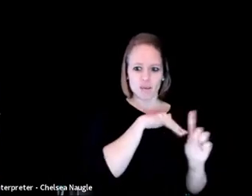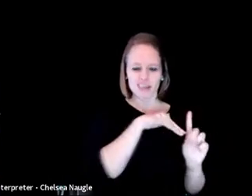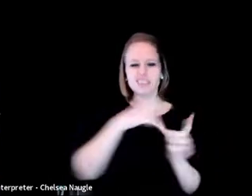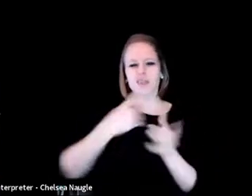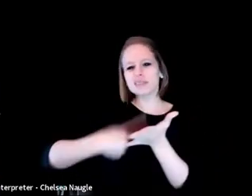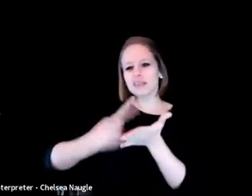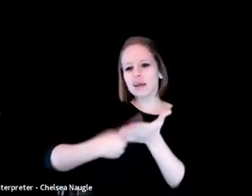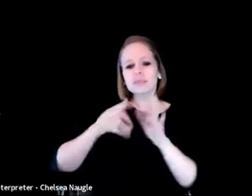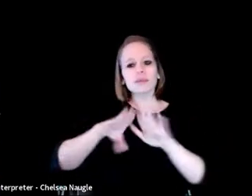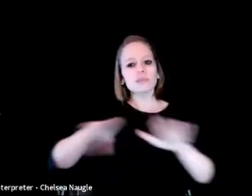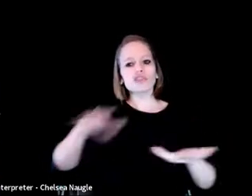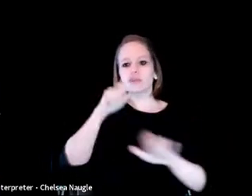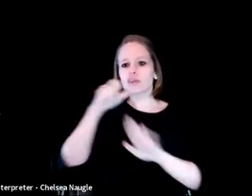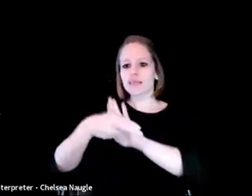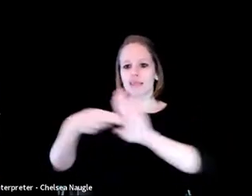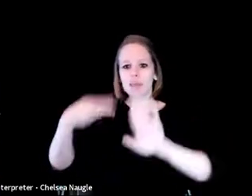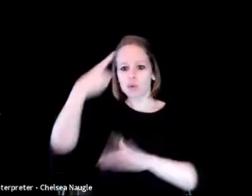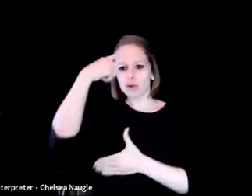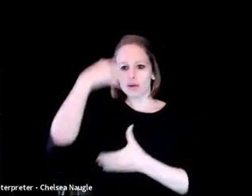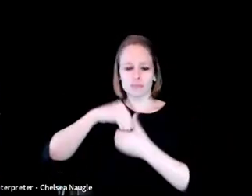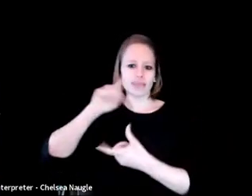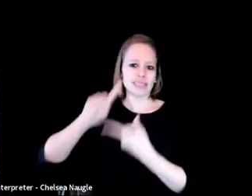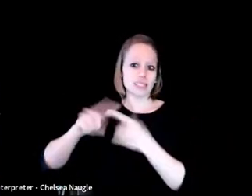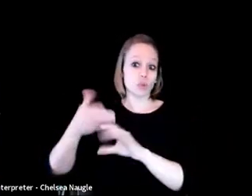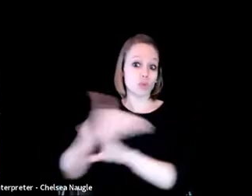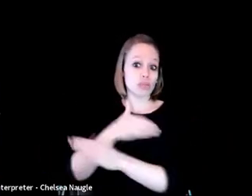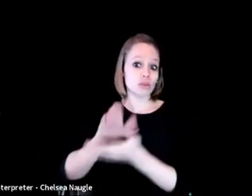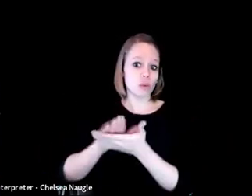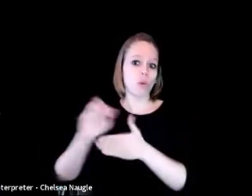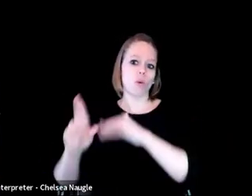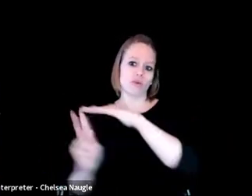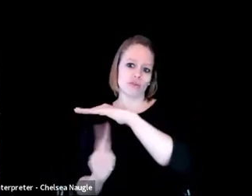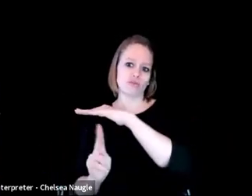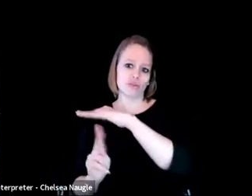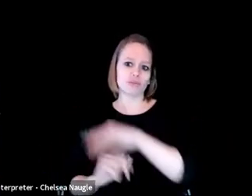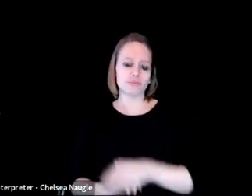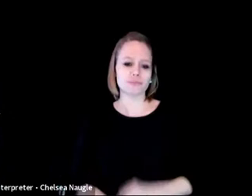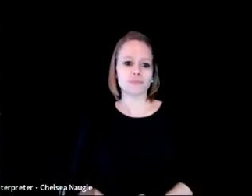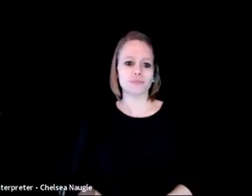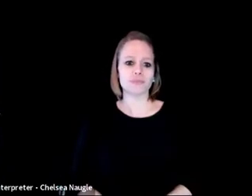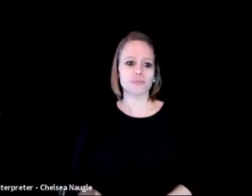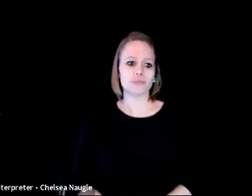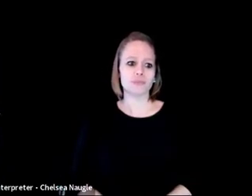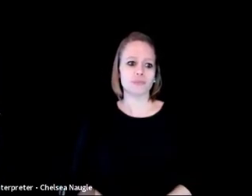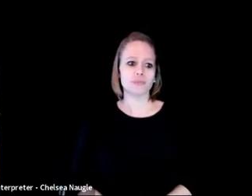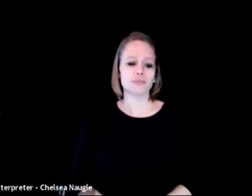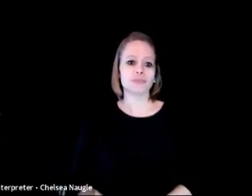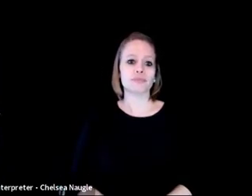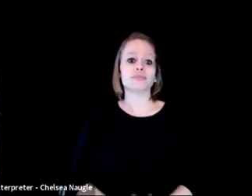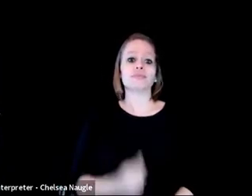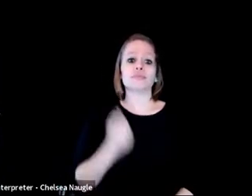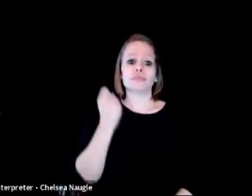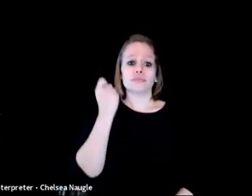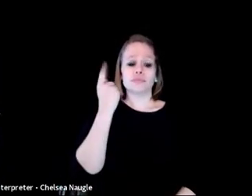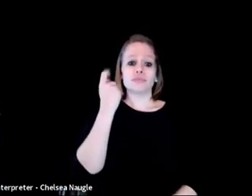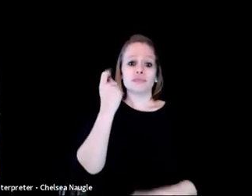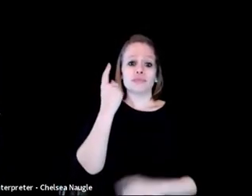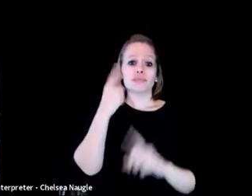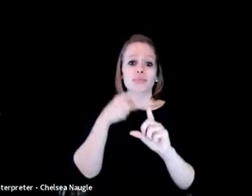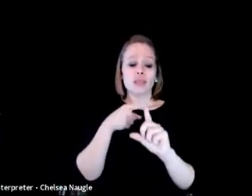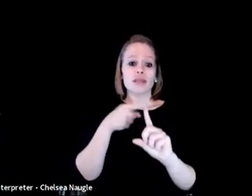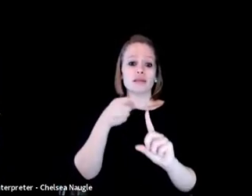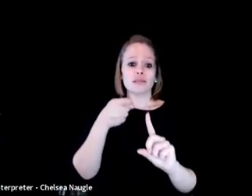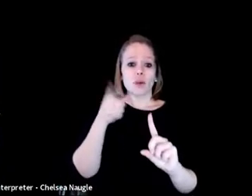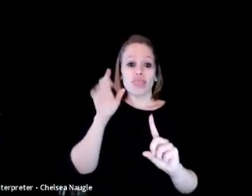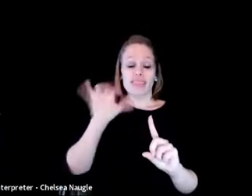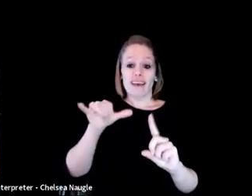enter preschool or kindergarten. The other thing is the level of impairment needs to be pretty significant. So it's actually really impairing how